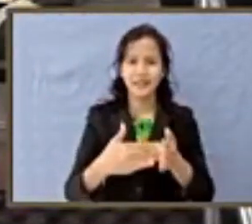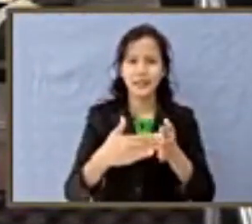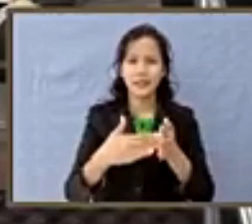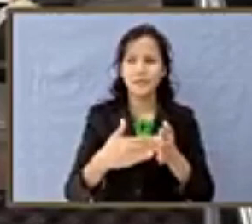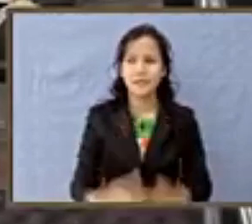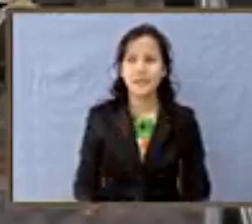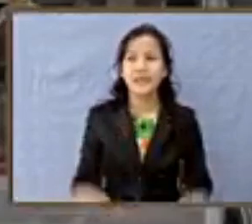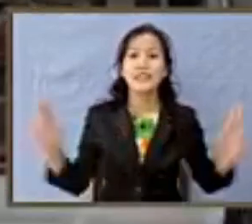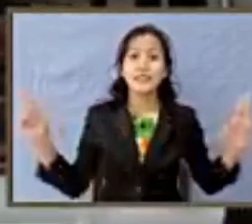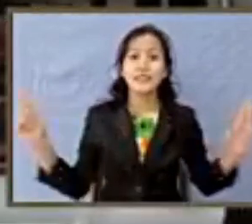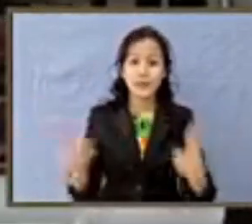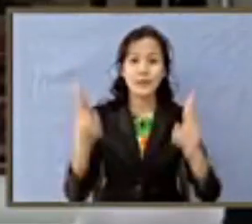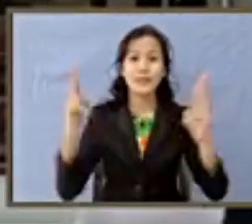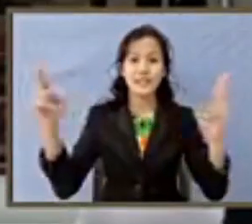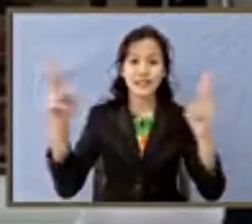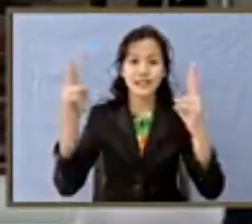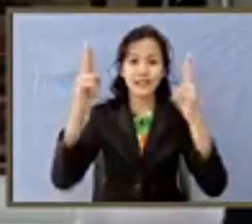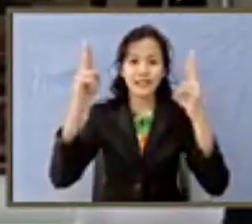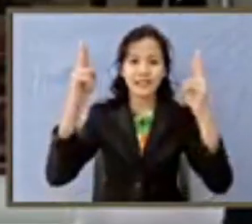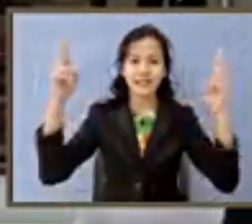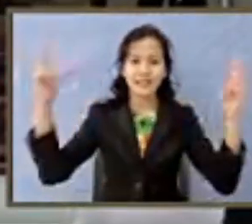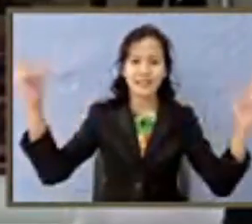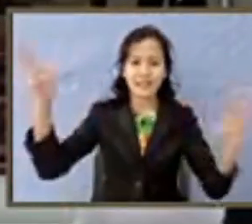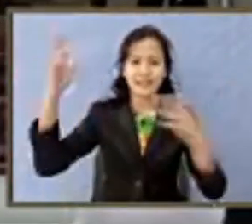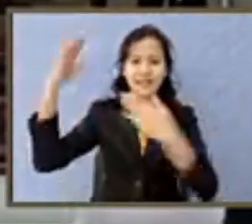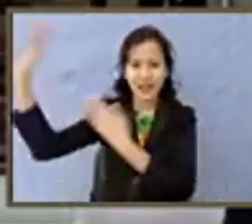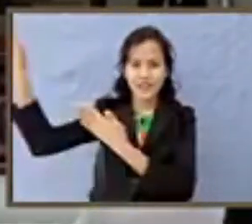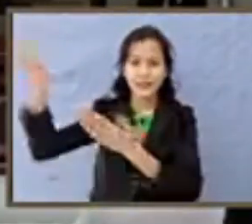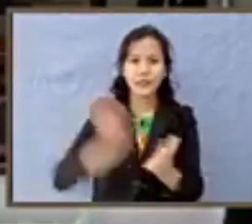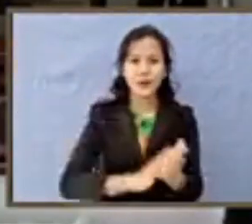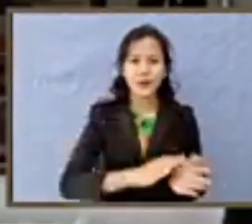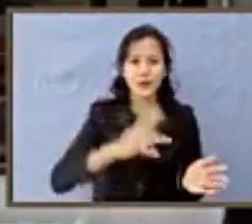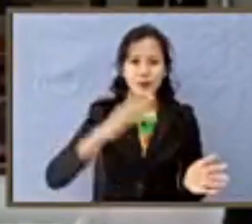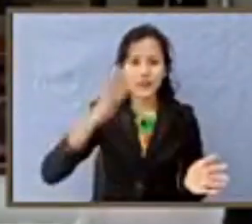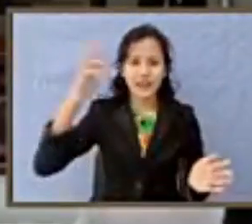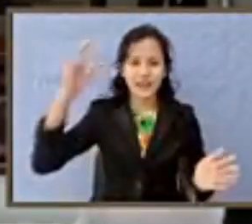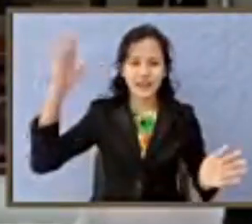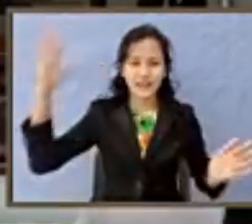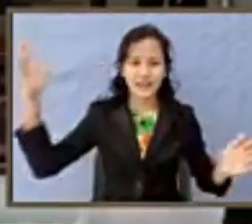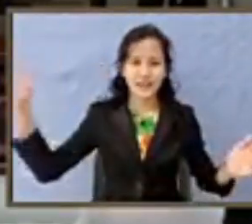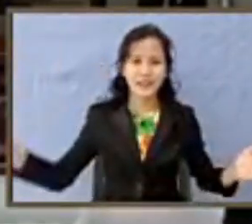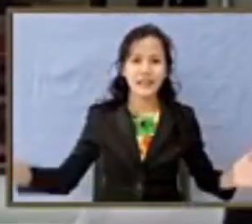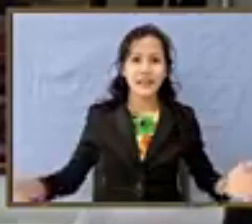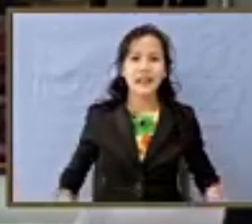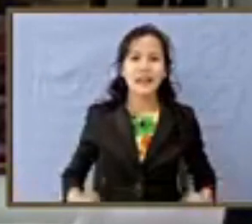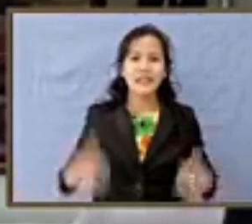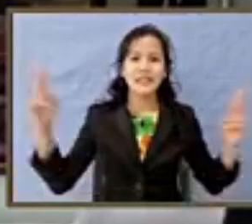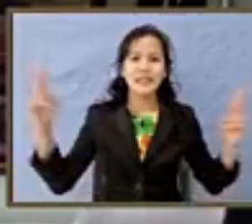again. Hallelujah, thine the glory.